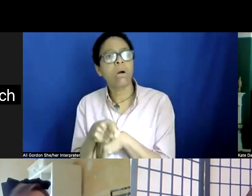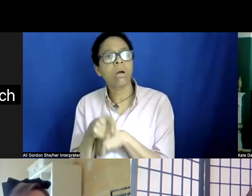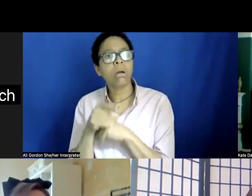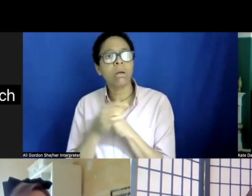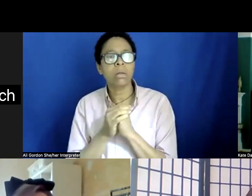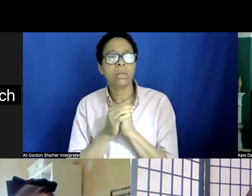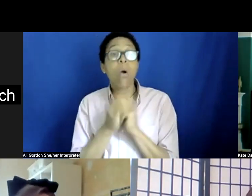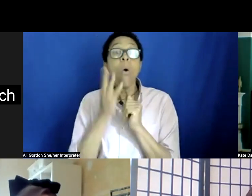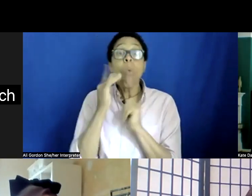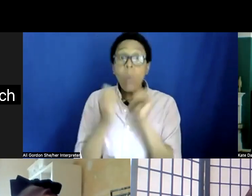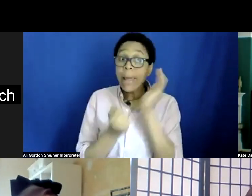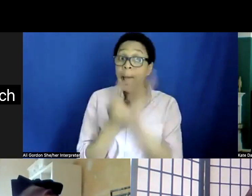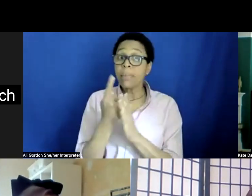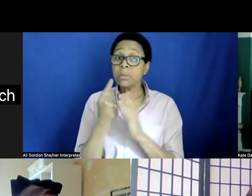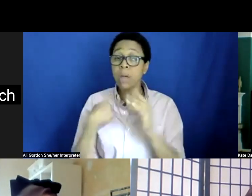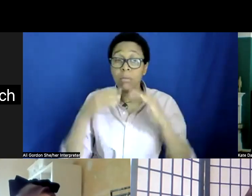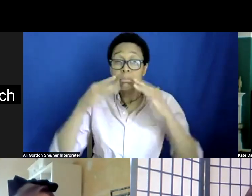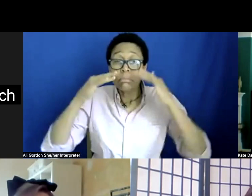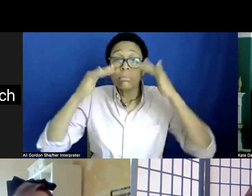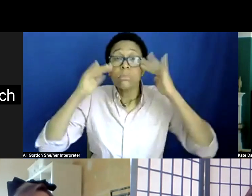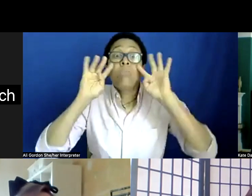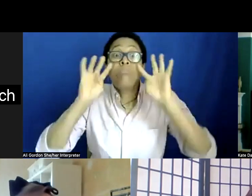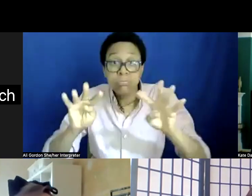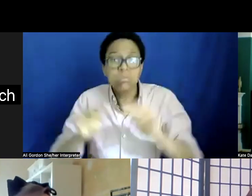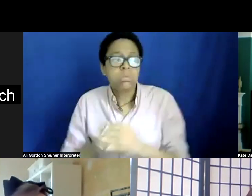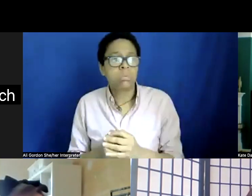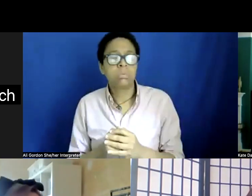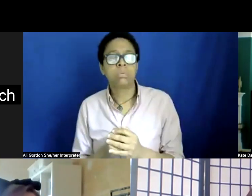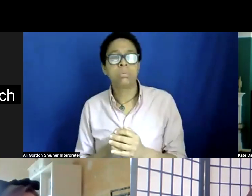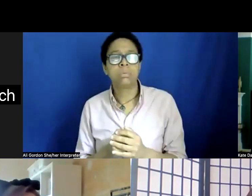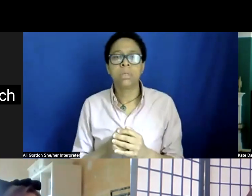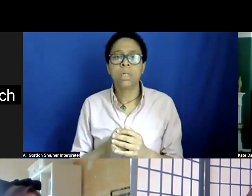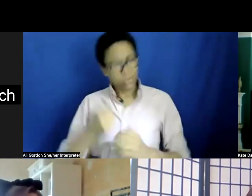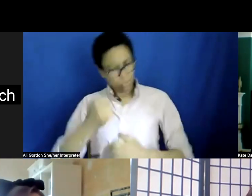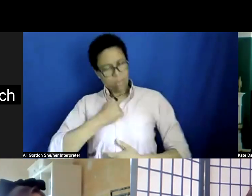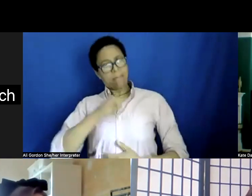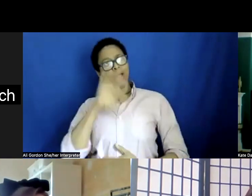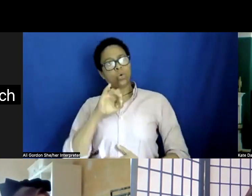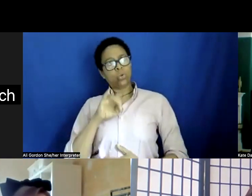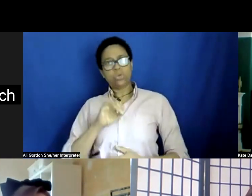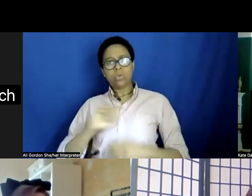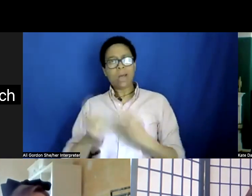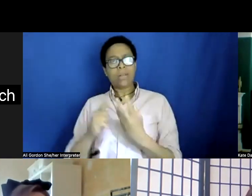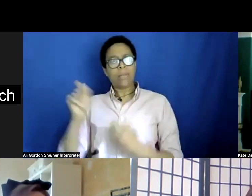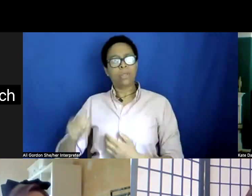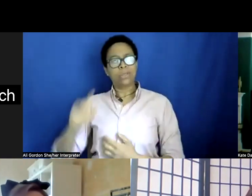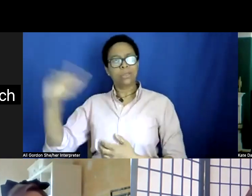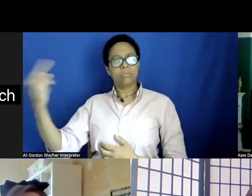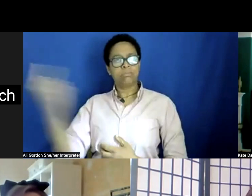my eyes out. I had a very emotional response to it, but it was my choice, not someone else's. So that's obviously really